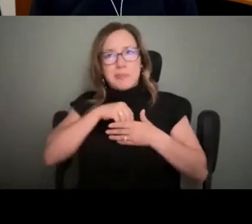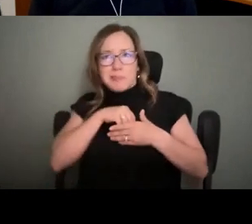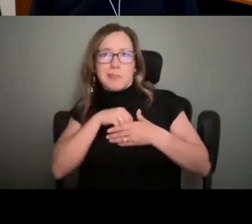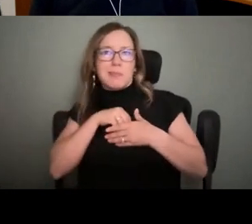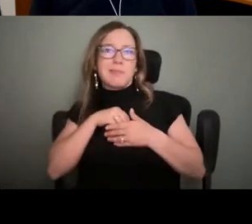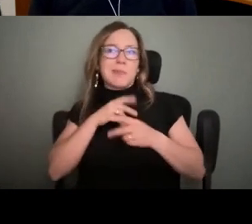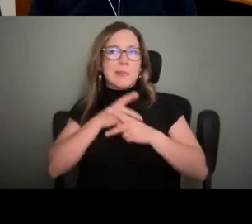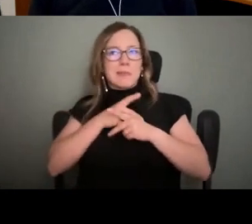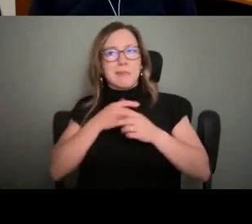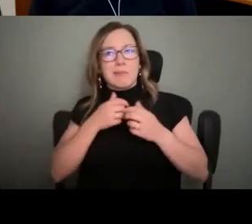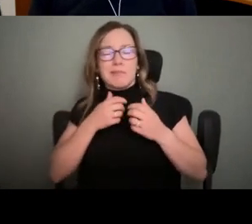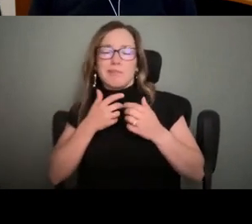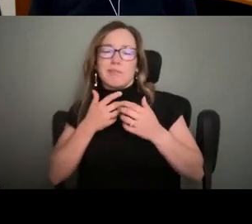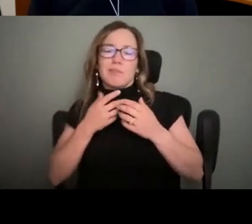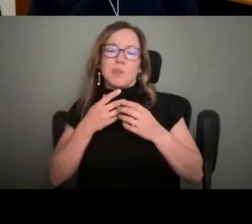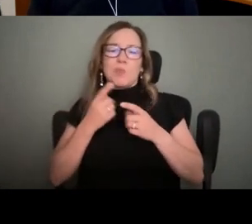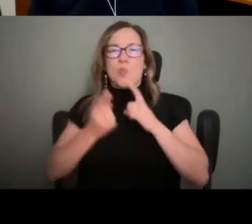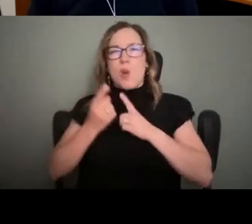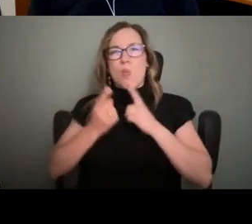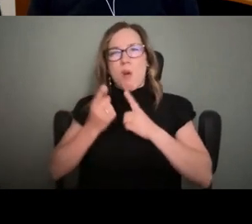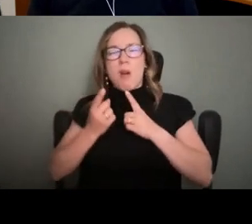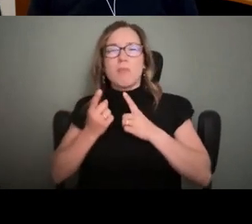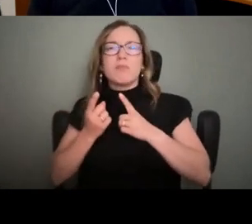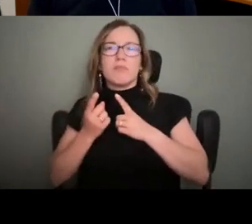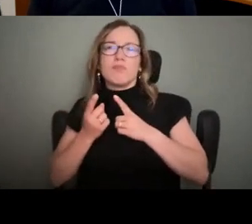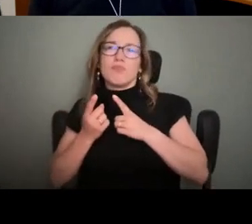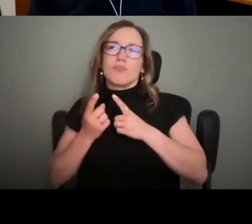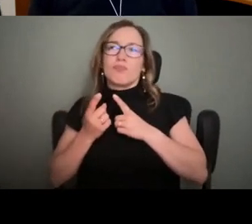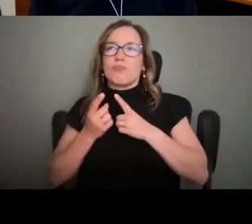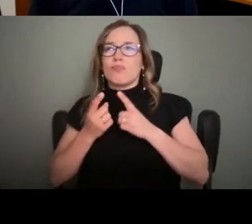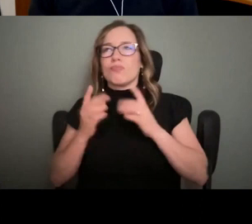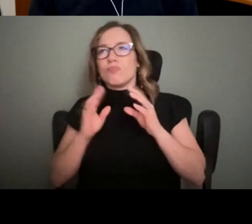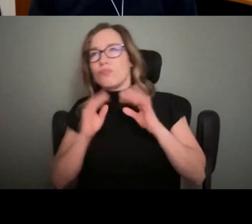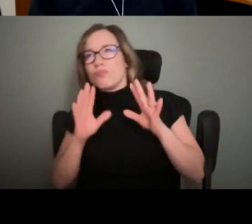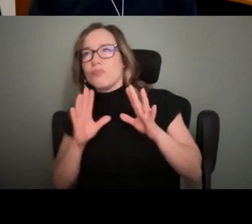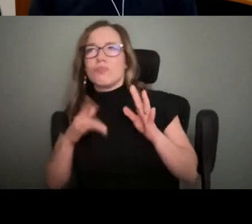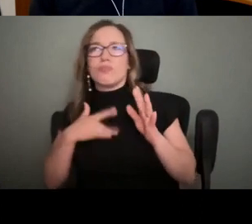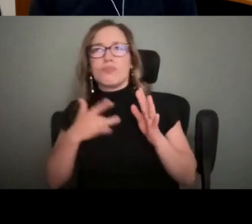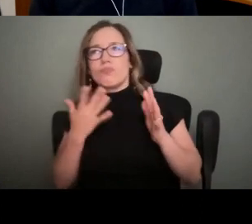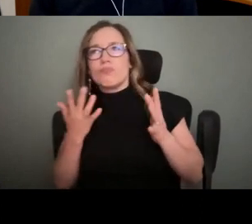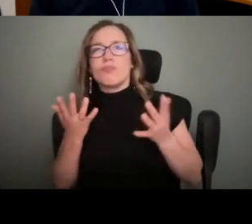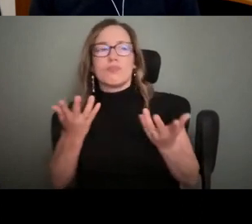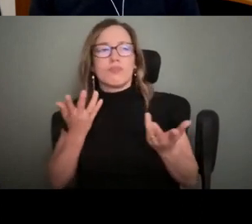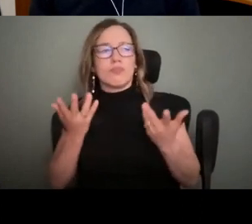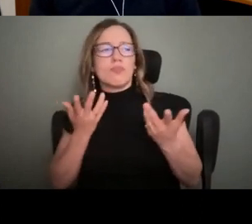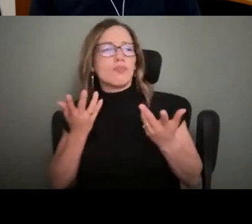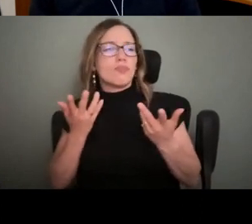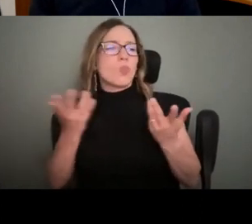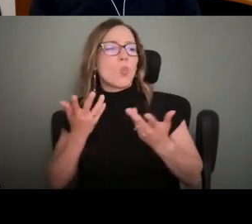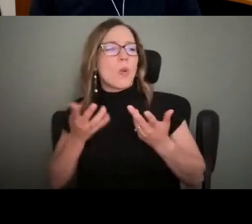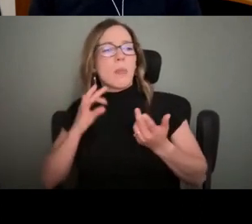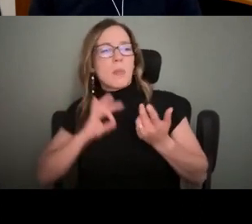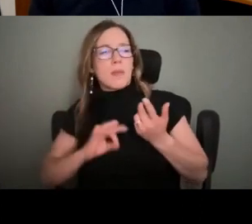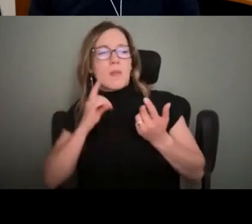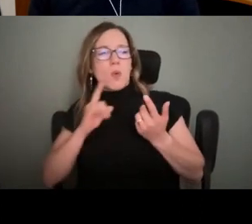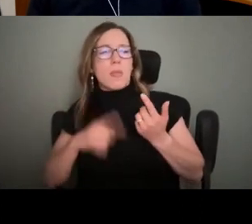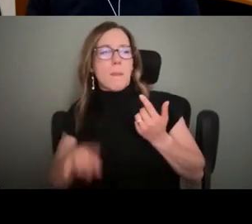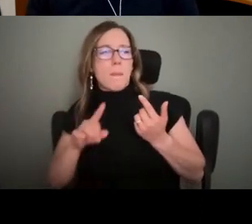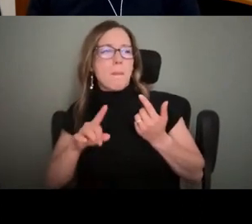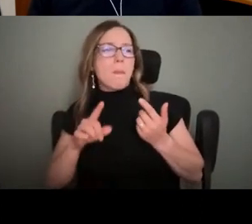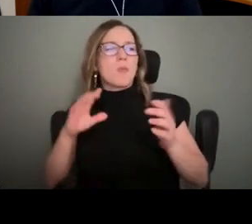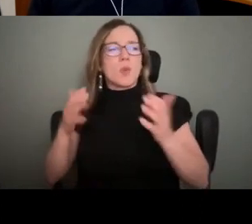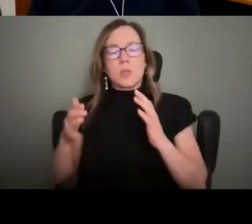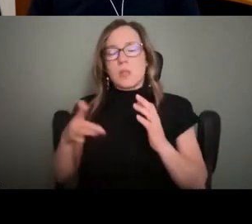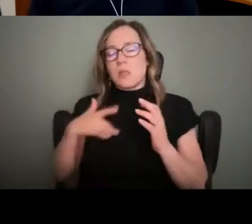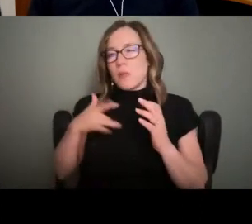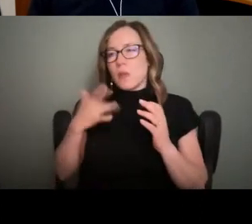looking more for one-on-one connection. And so you want to get a clear sense of sort of what the benefit is for them versus the benefit